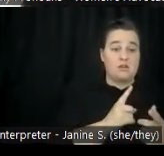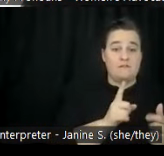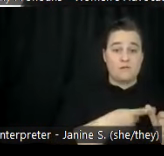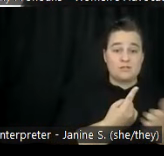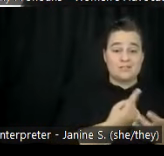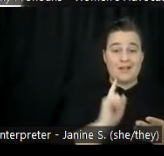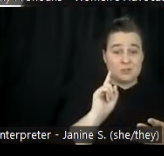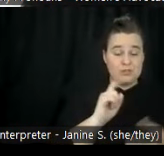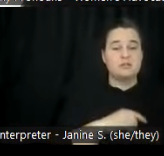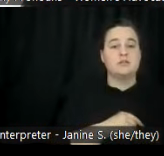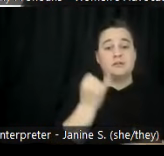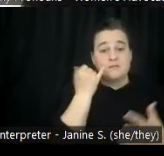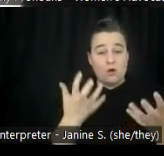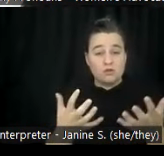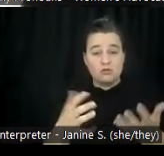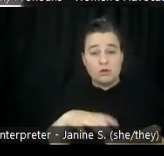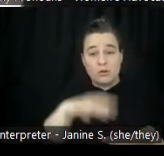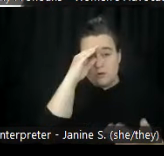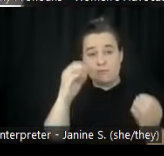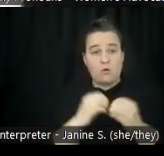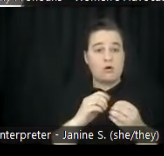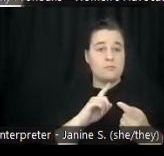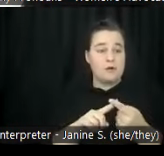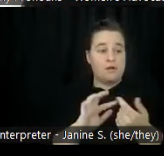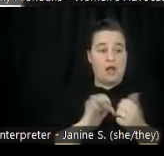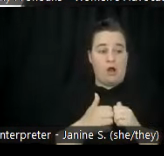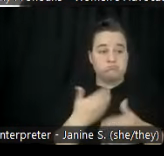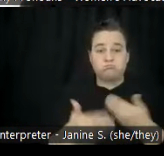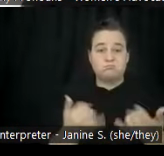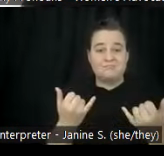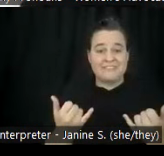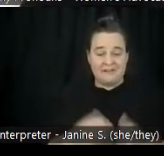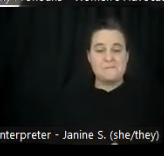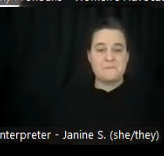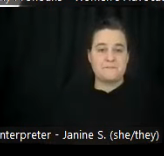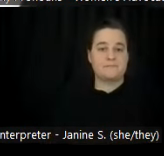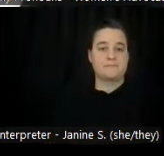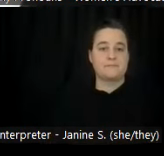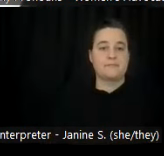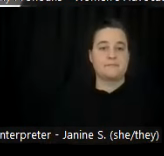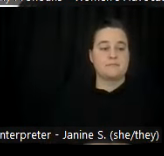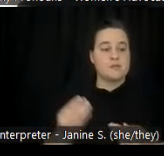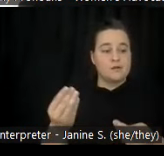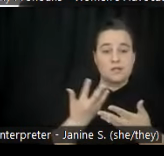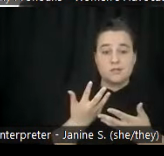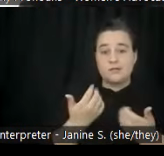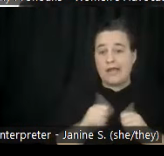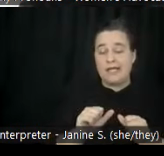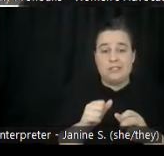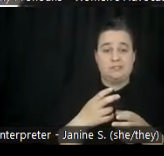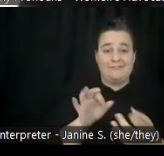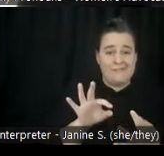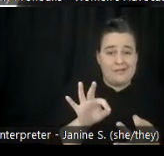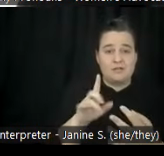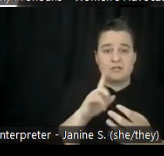we want to learn more about how this was for you. So let us know any feedback. It's